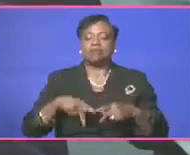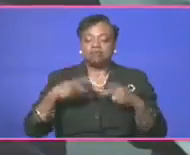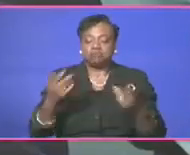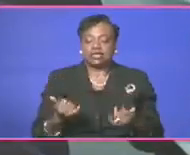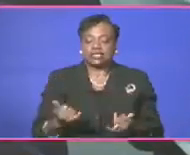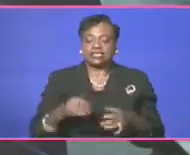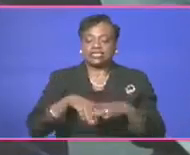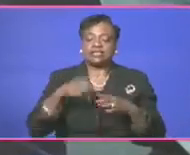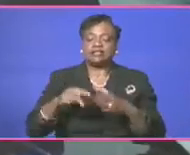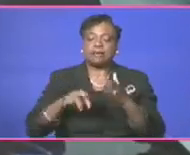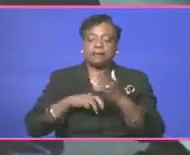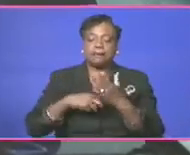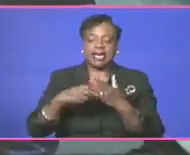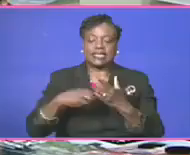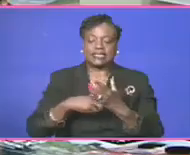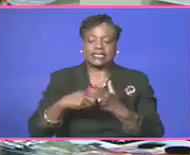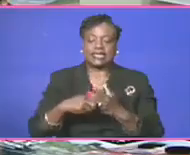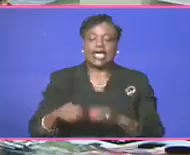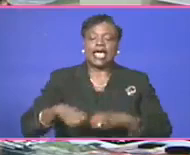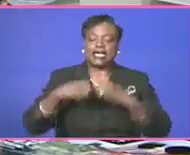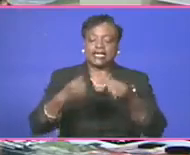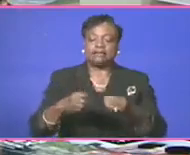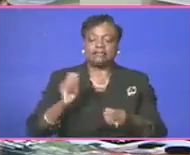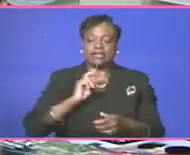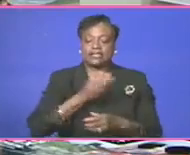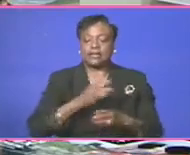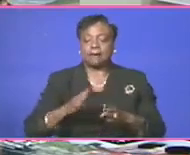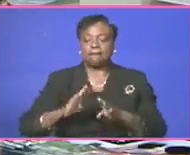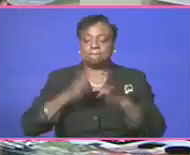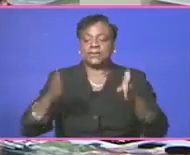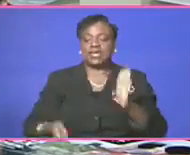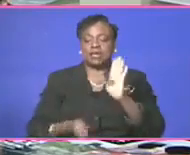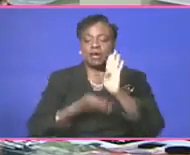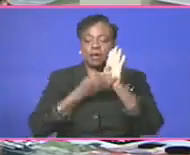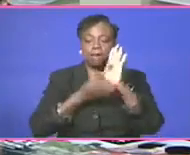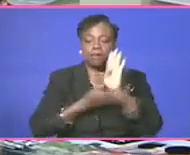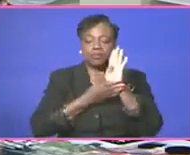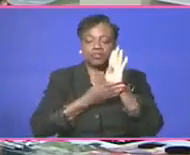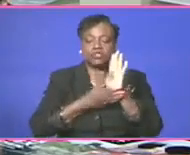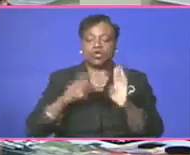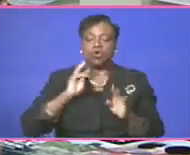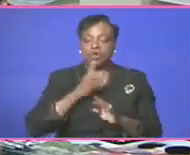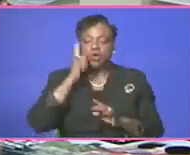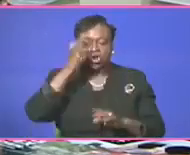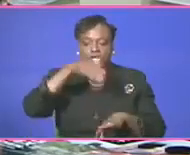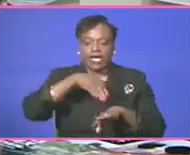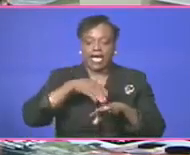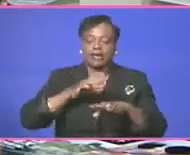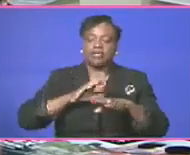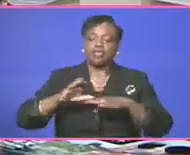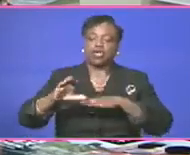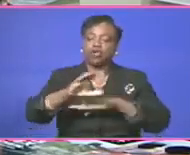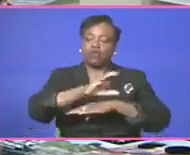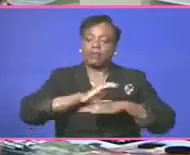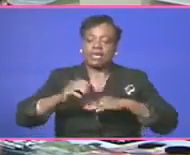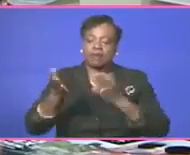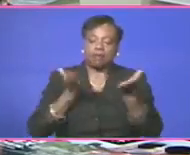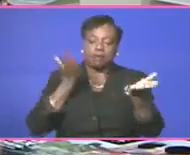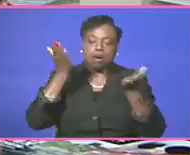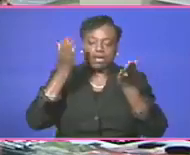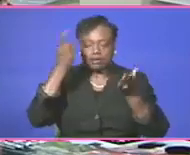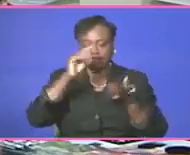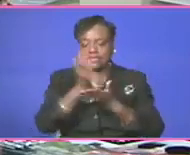of a magazine. It definitely gives us a big boost. You know, we have been looking at the Caribbean market for a while, and